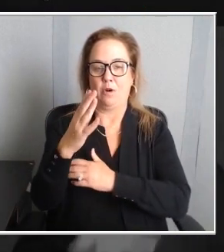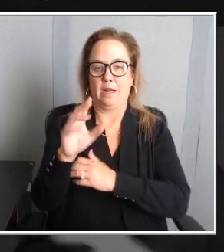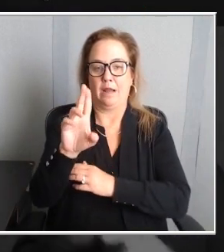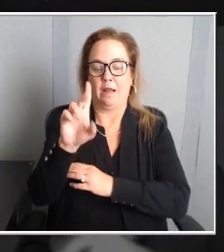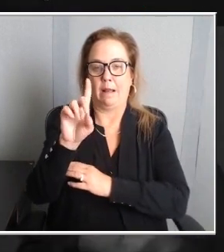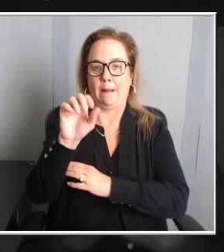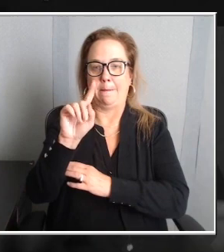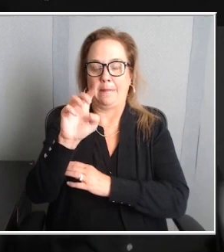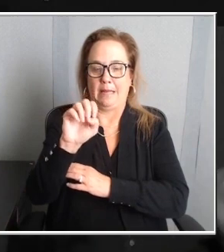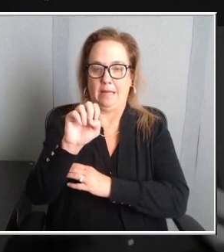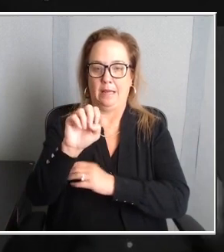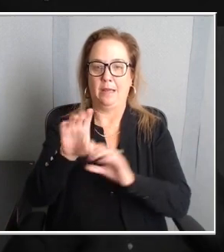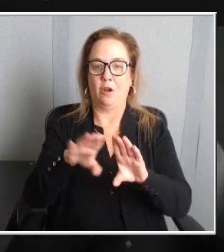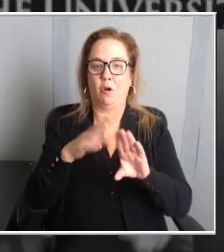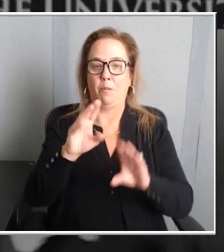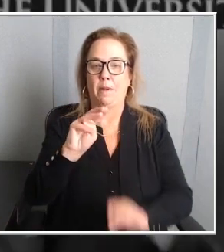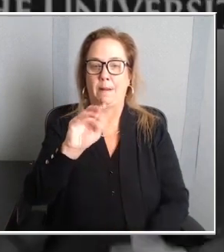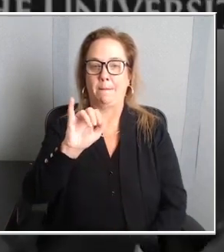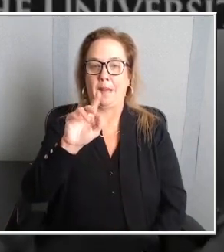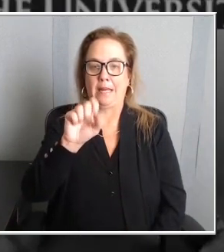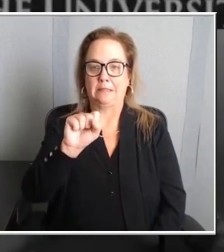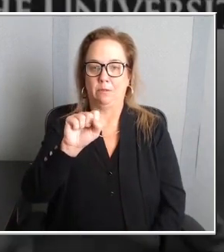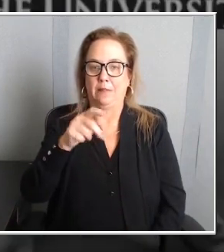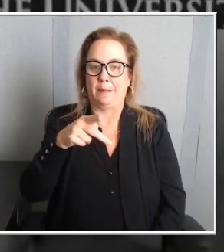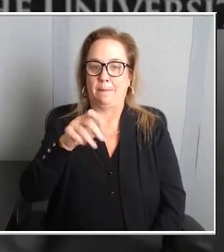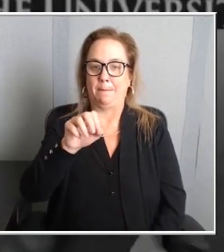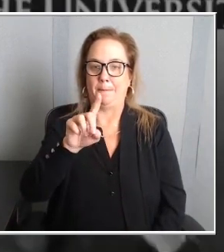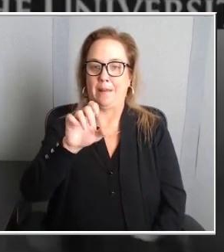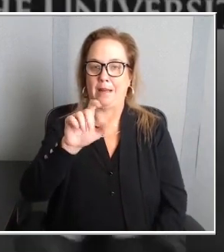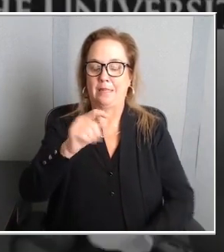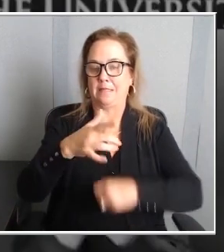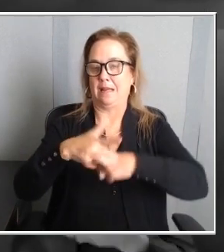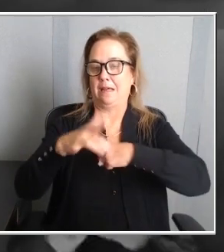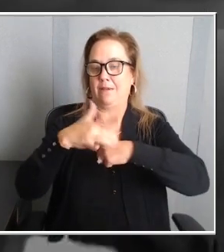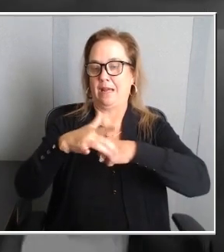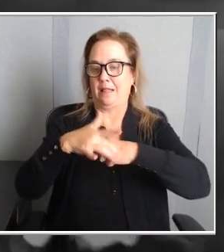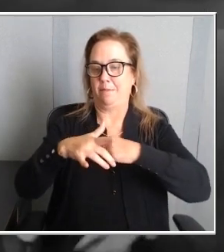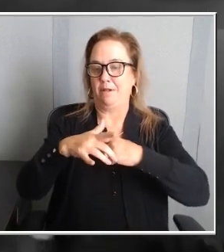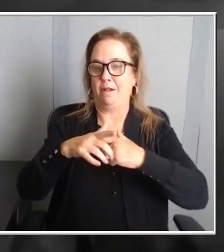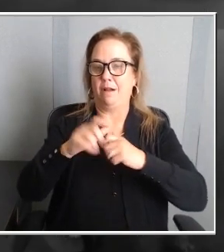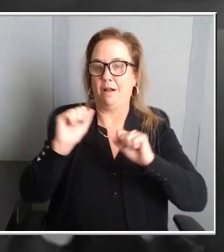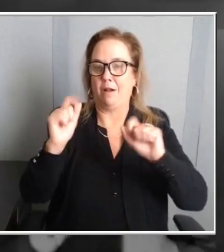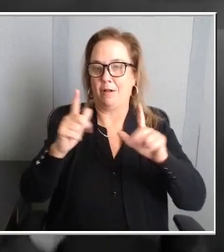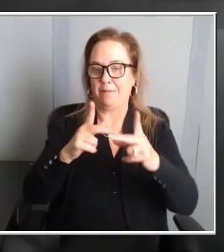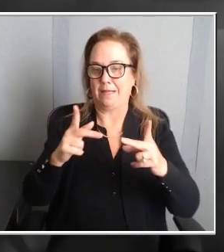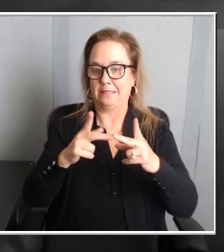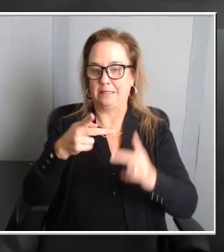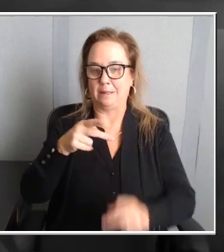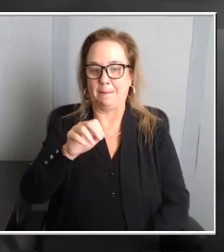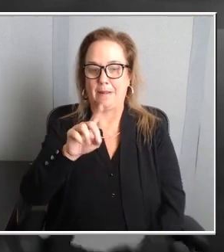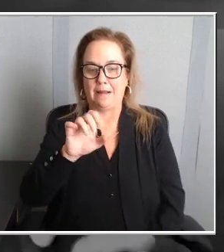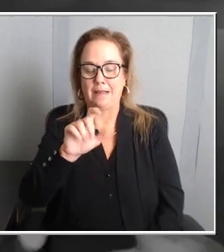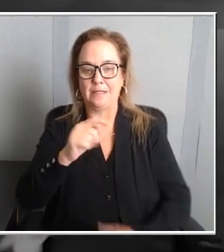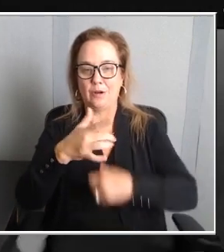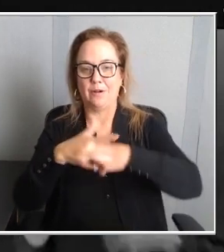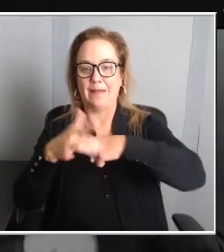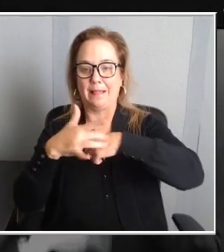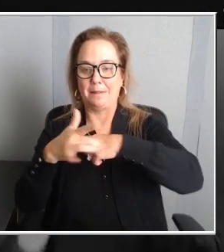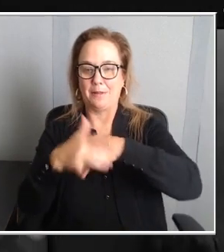Open Mics with Dr. Stites podcast. Now everywhere podcasts are available.